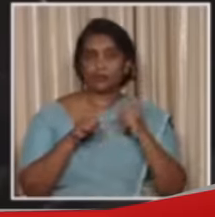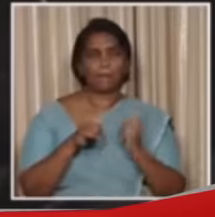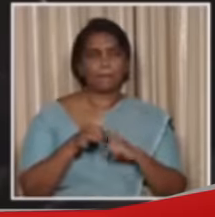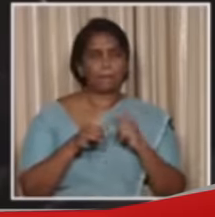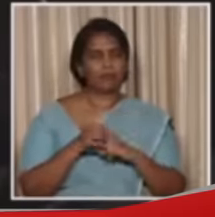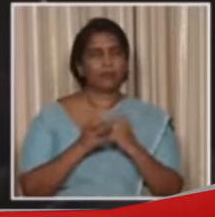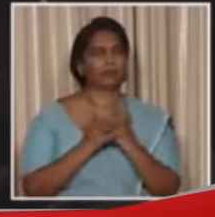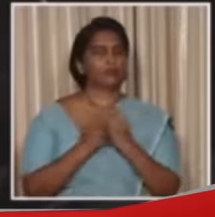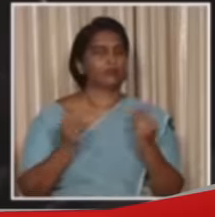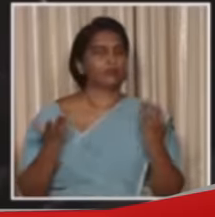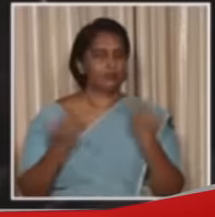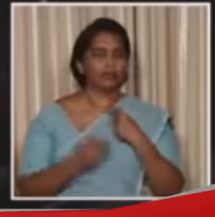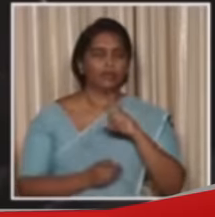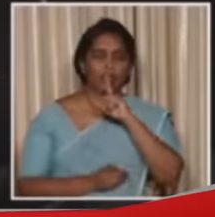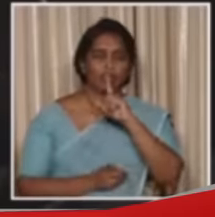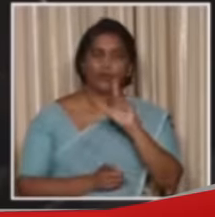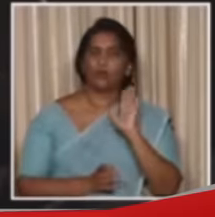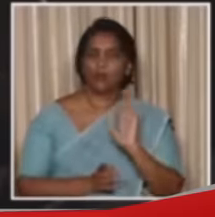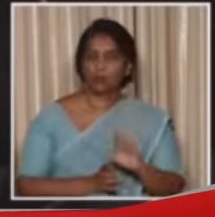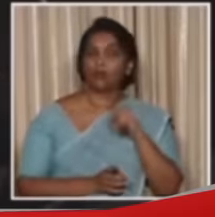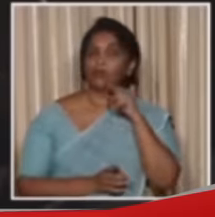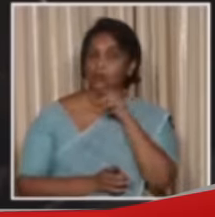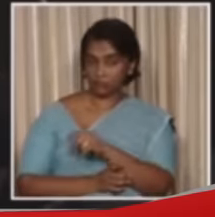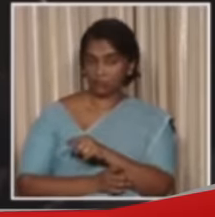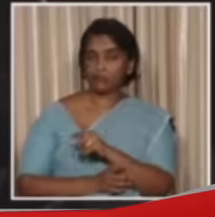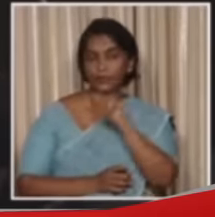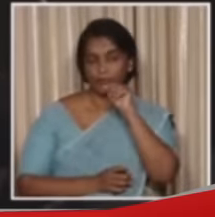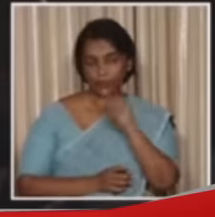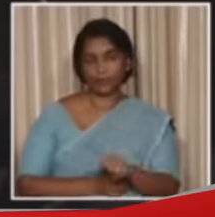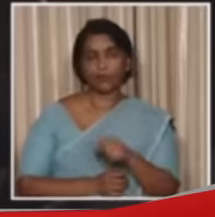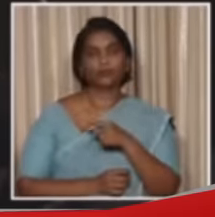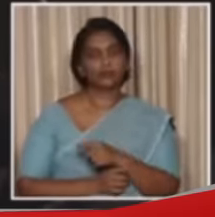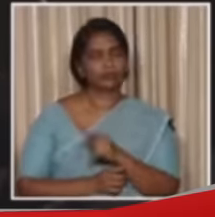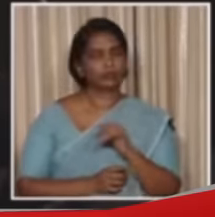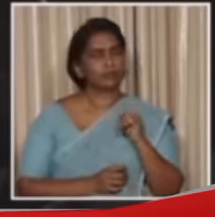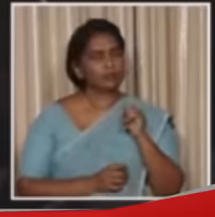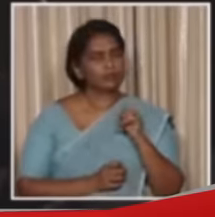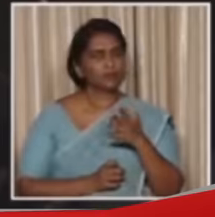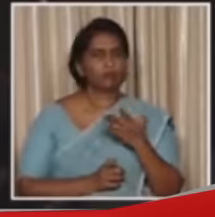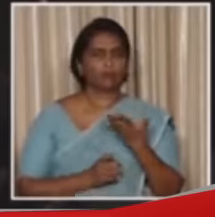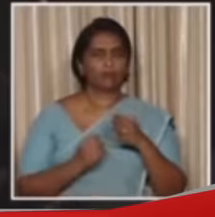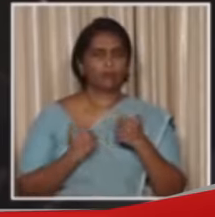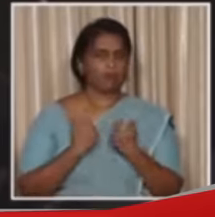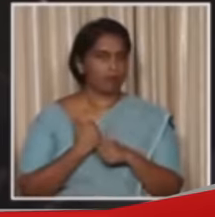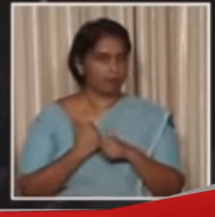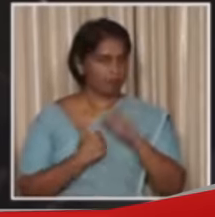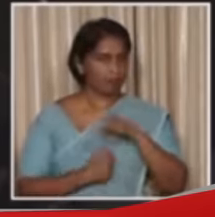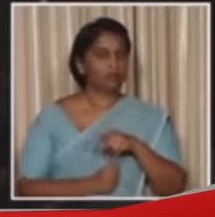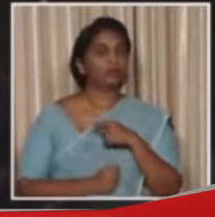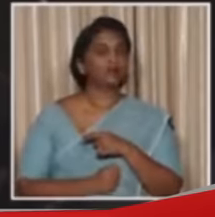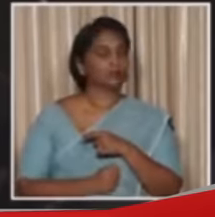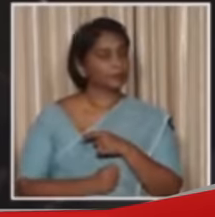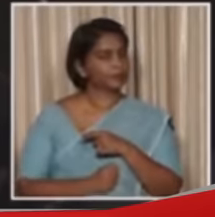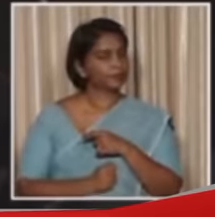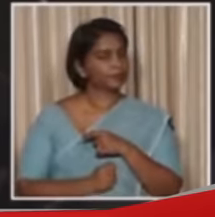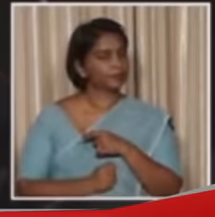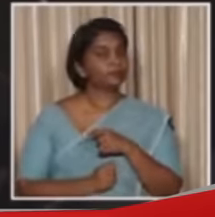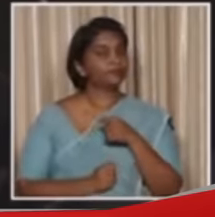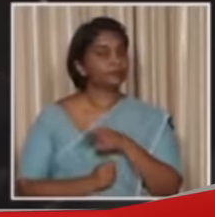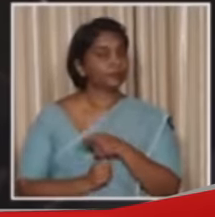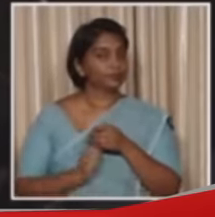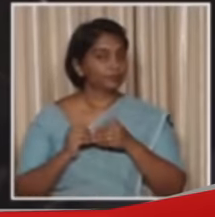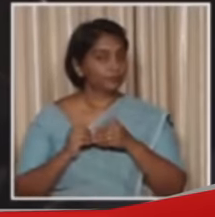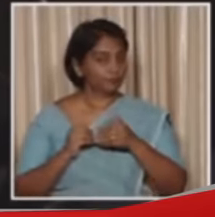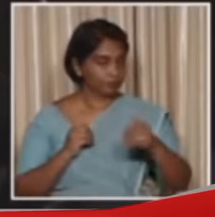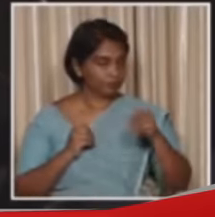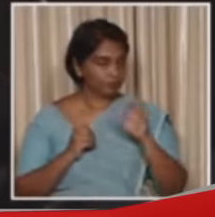the ground, it is preparing the background to deal with the inevitable opposition that is going to emerge